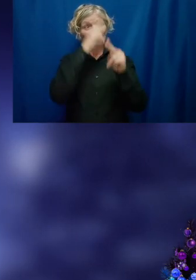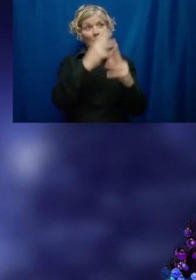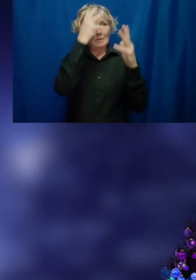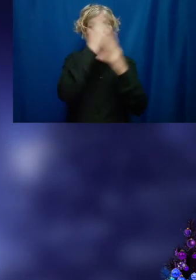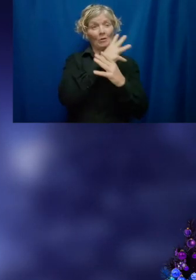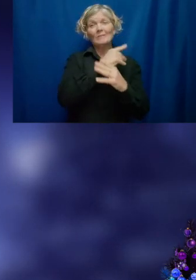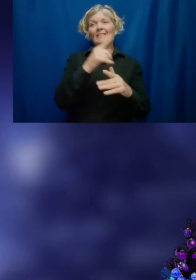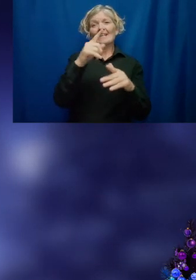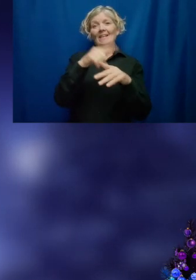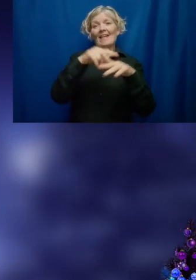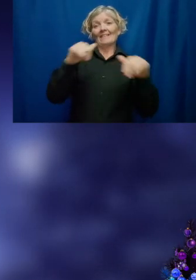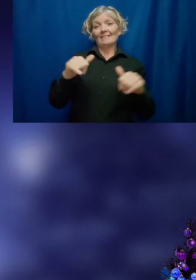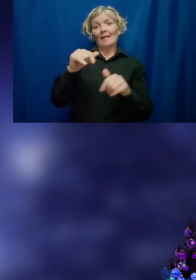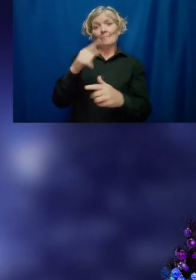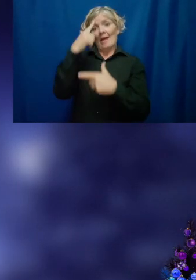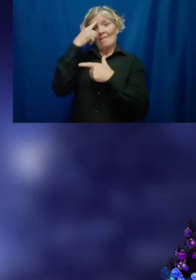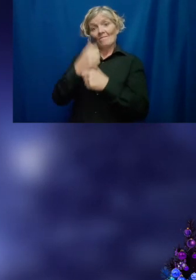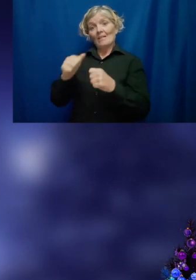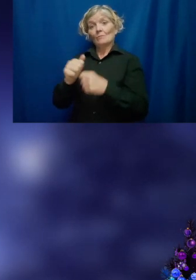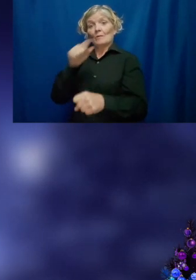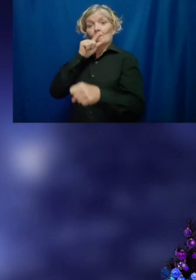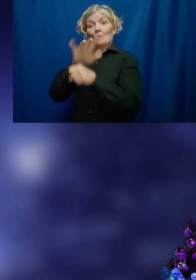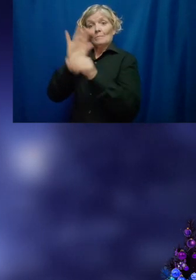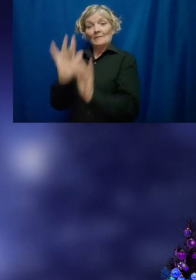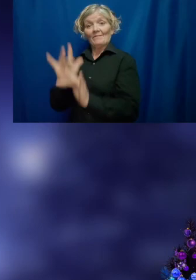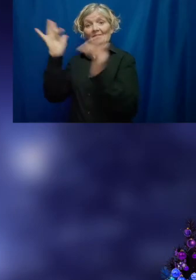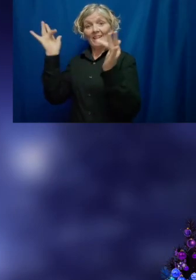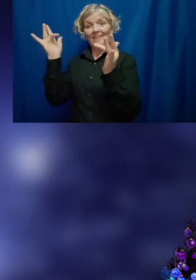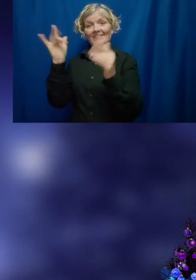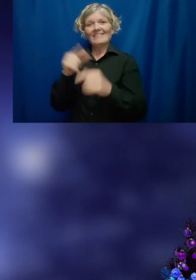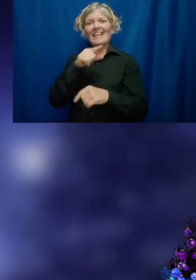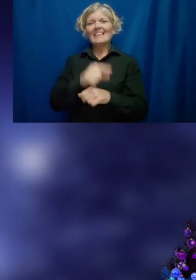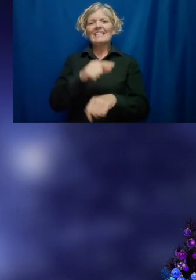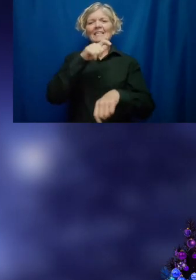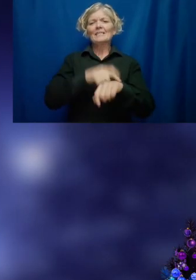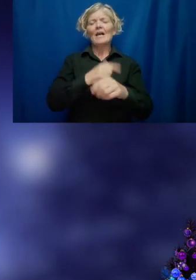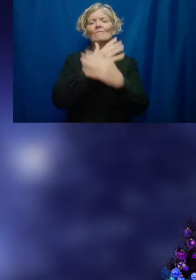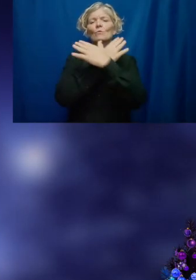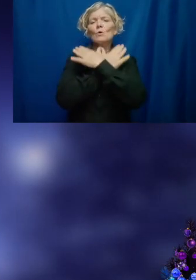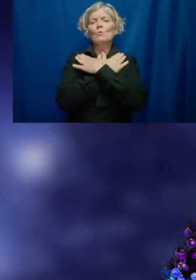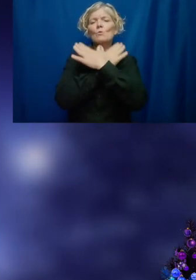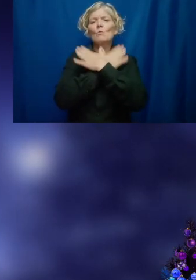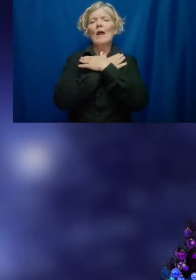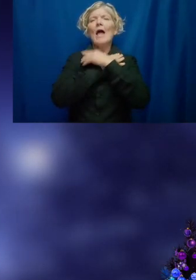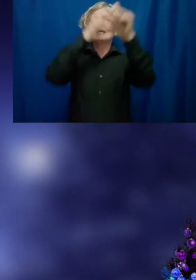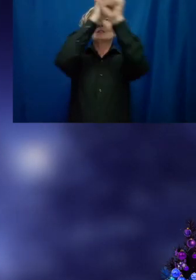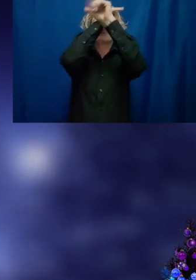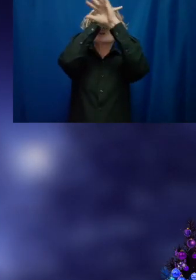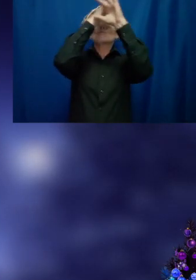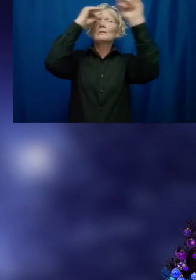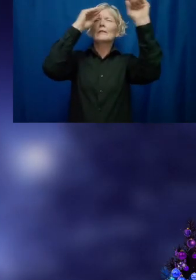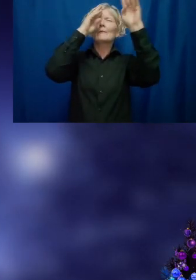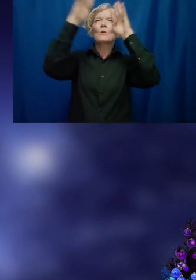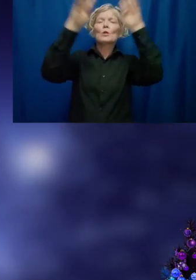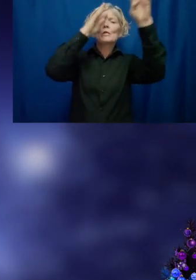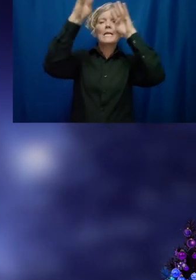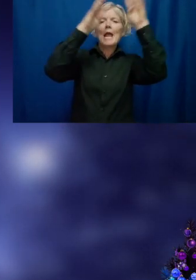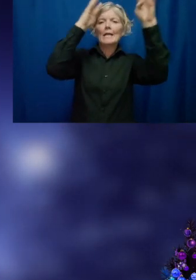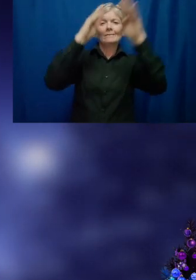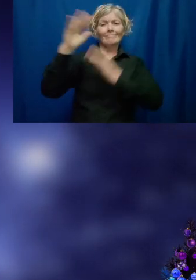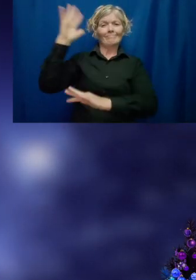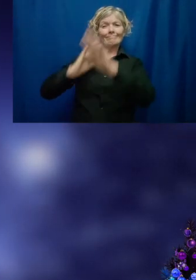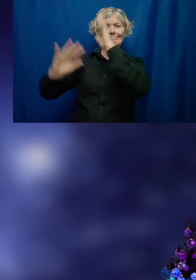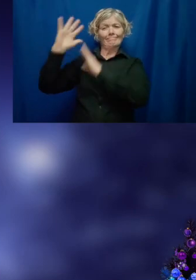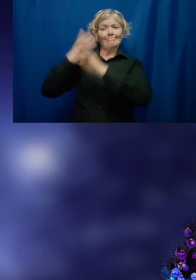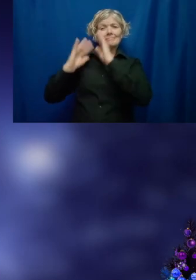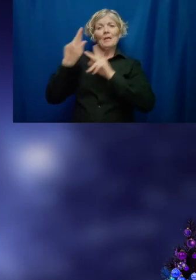faith in the promise of light. It's a time of slumber, deep dreams, gestating seeds of life and creativity. In ancient